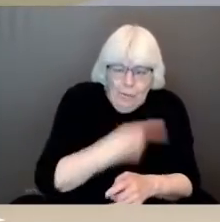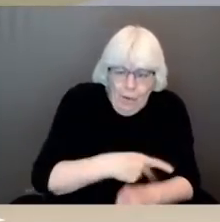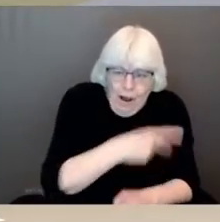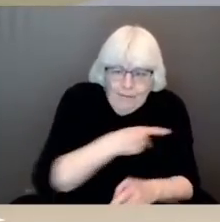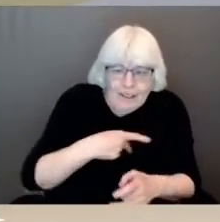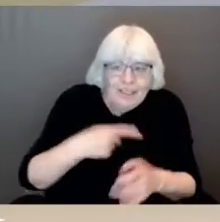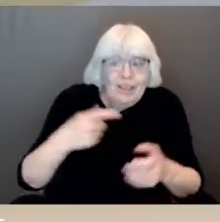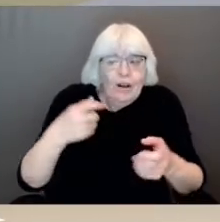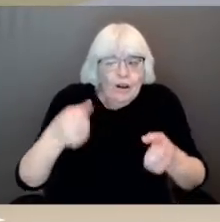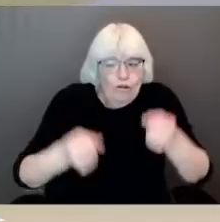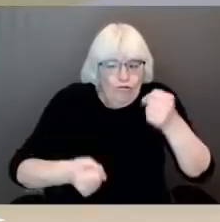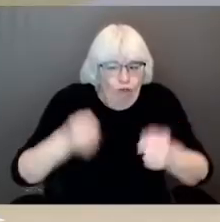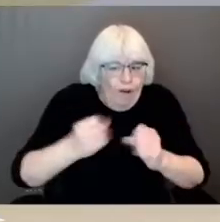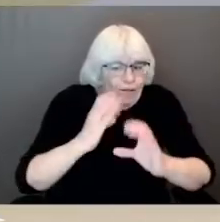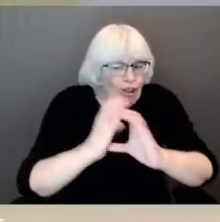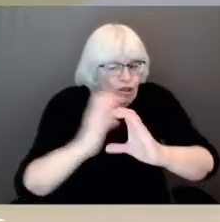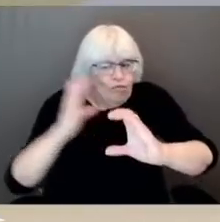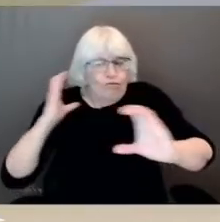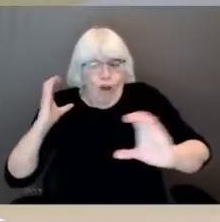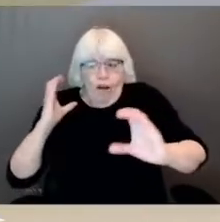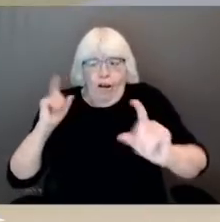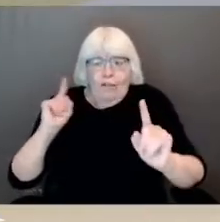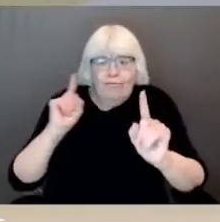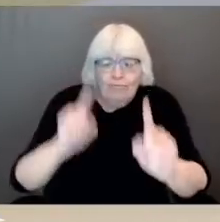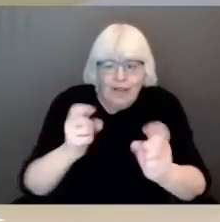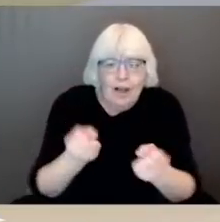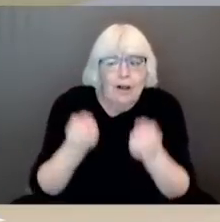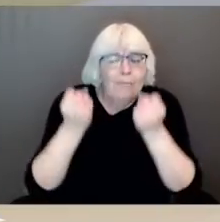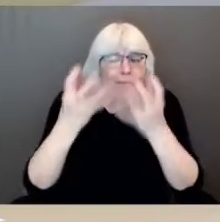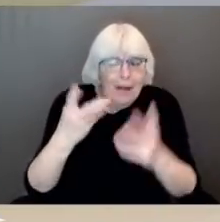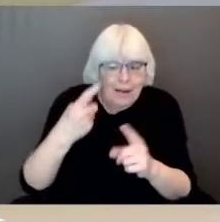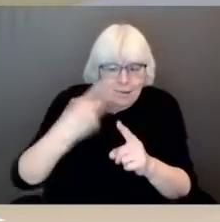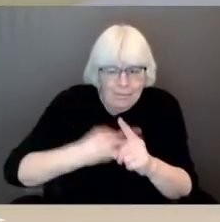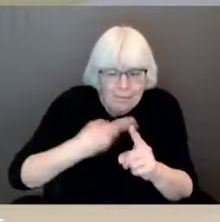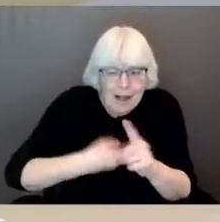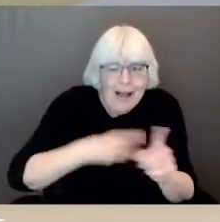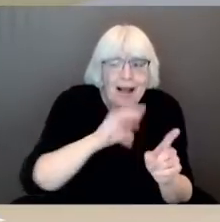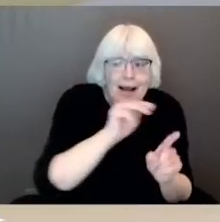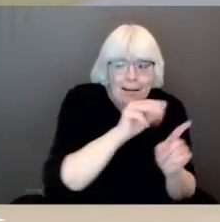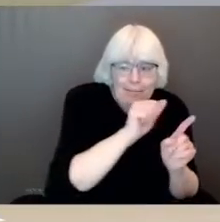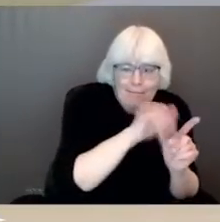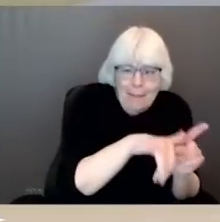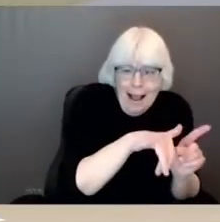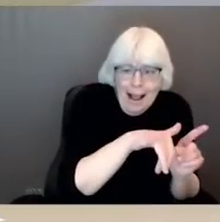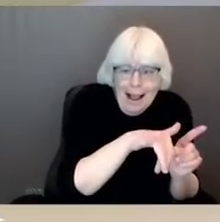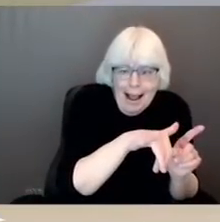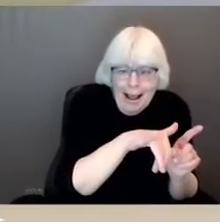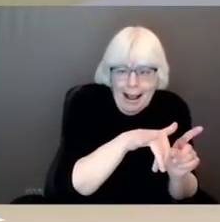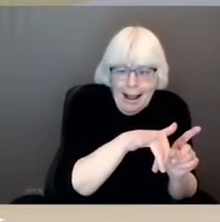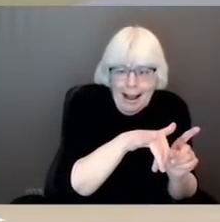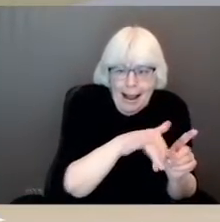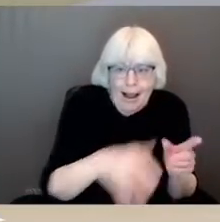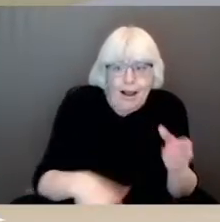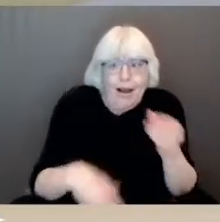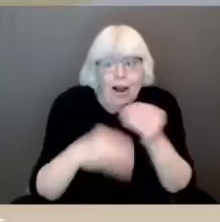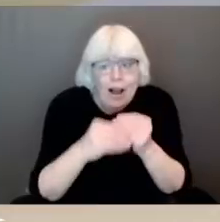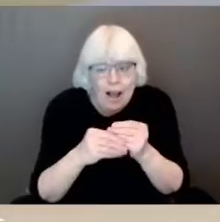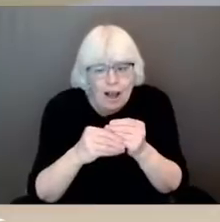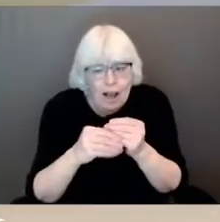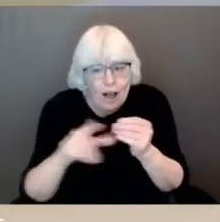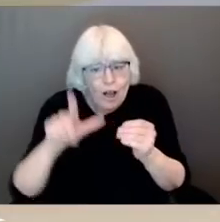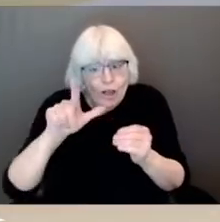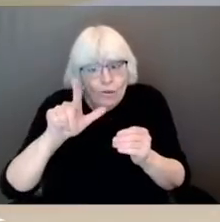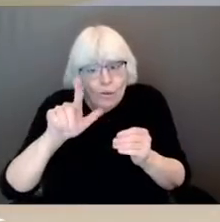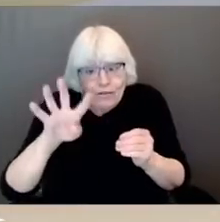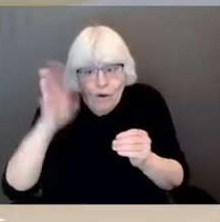for many months. In May, the Borden Testing Clinic in Dickey Road was expanded to a 24-hour site to provide commercial truck drivers and